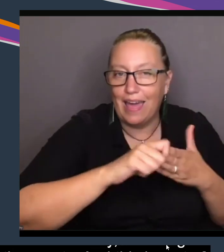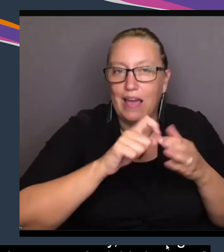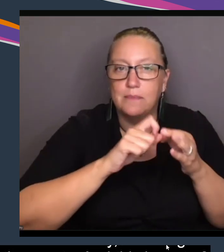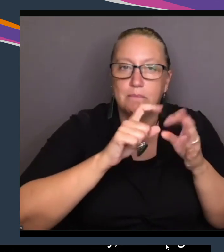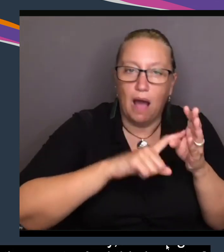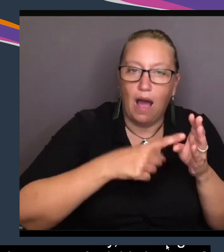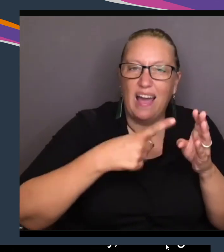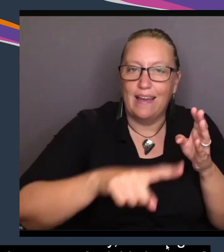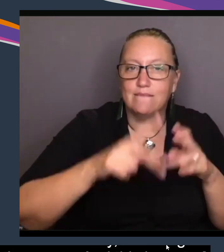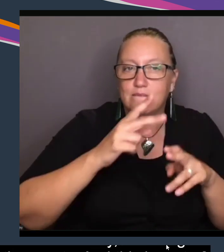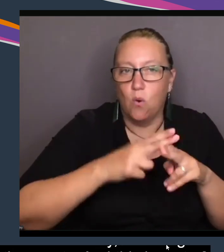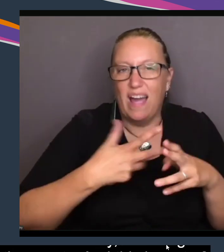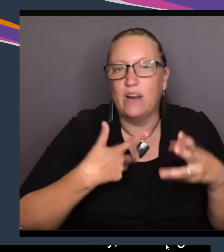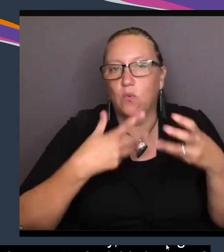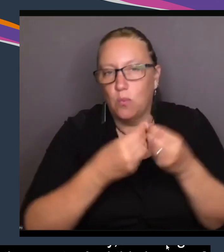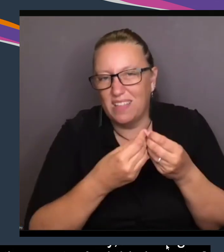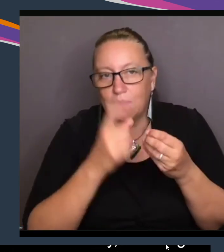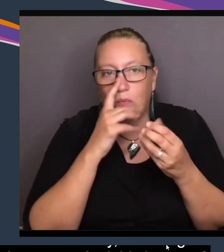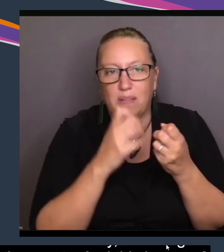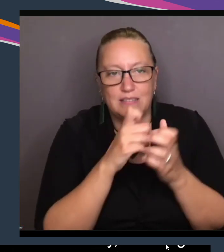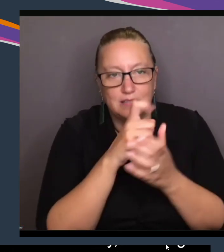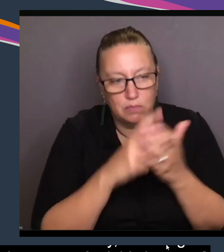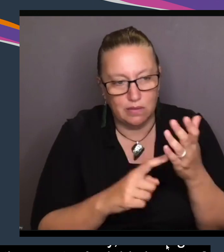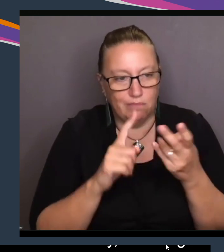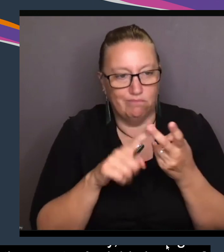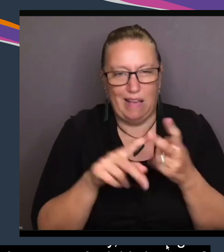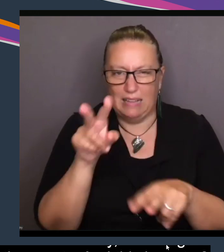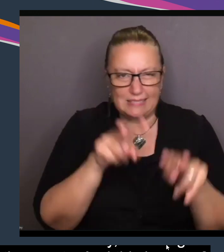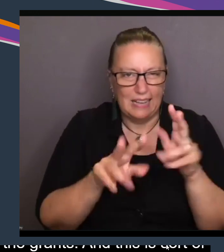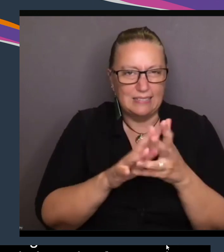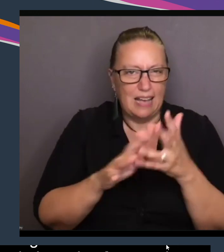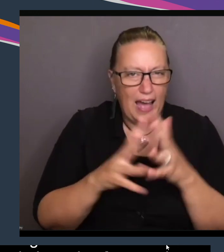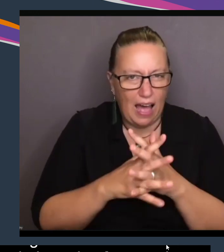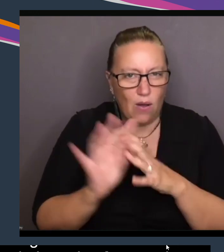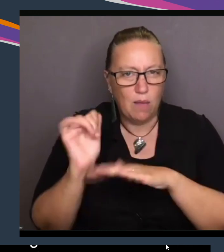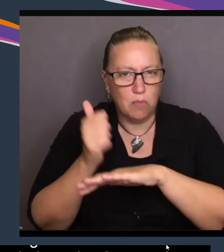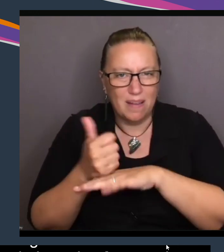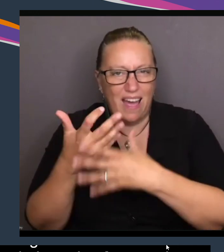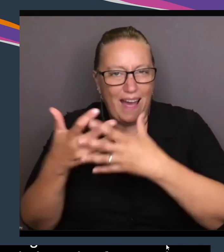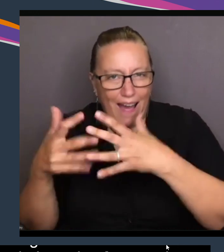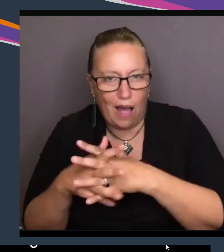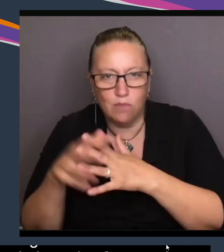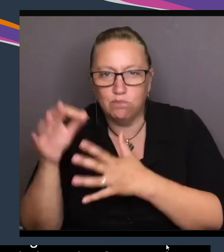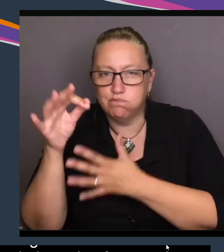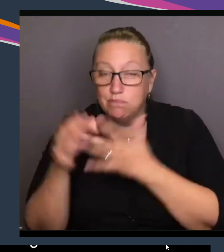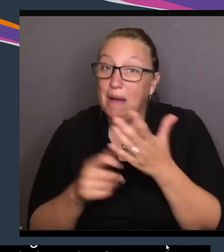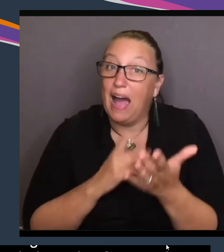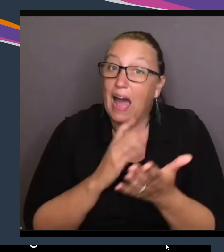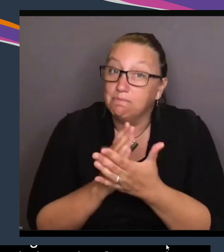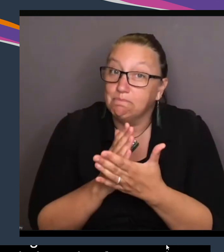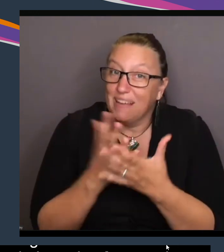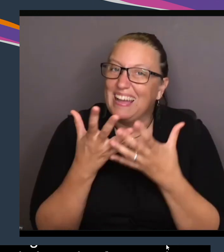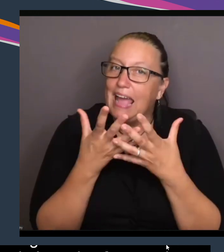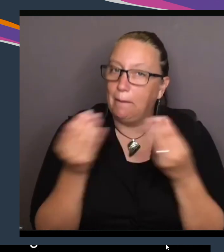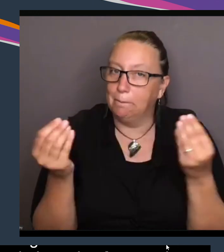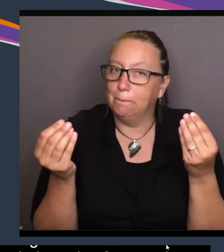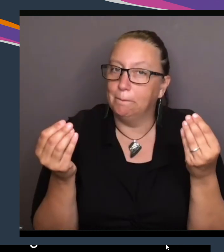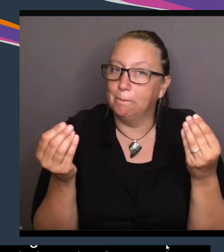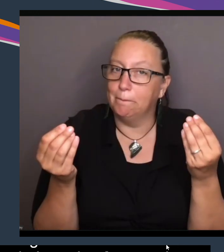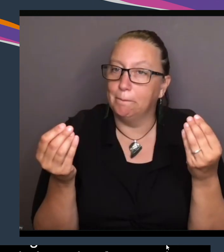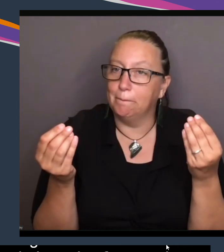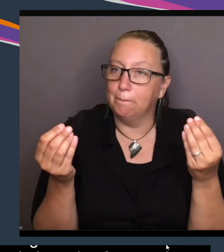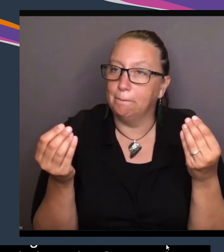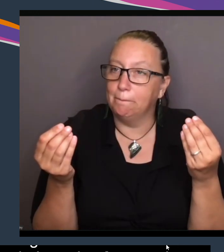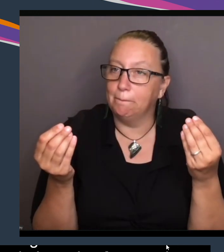way they're assessed, the way they're implemented. But in terms of, it is a gap in terms of supporting people